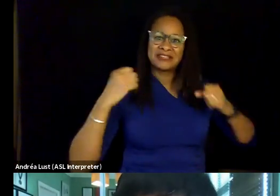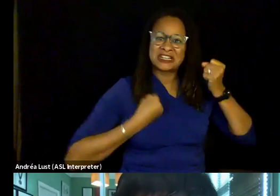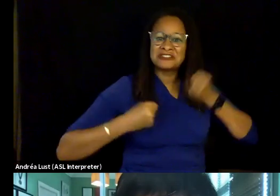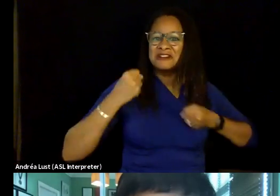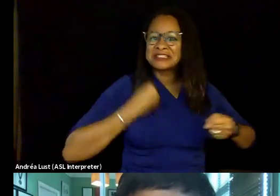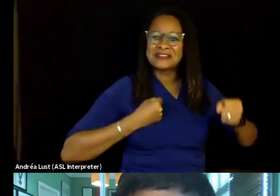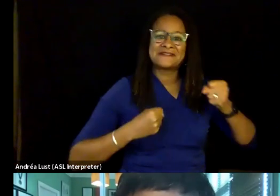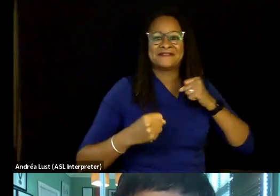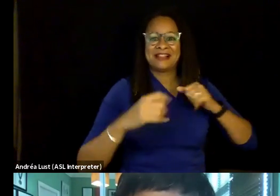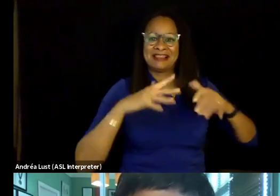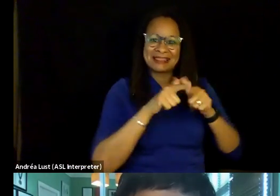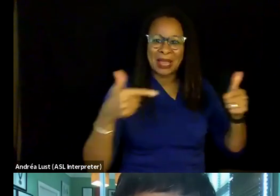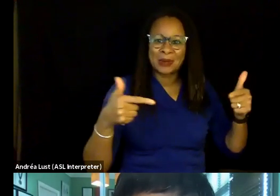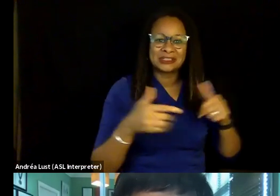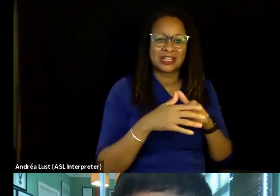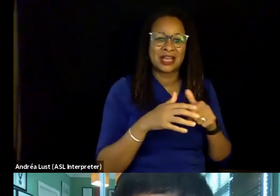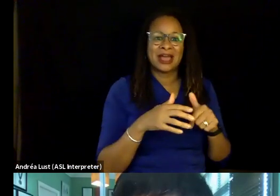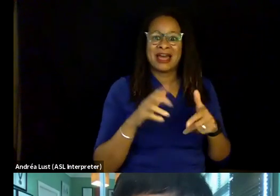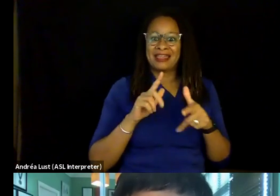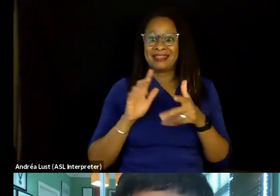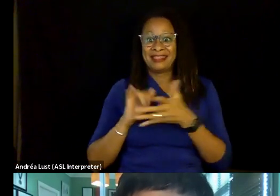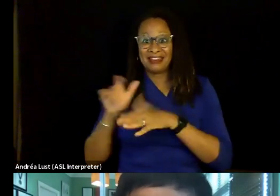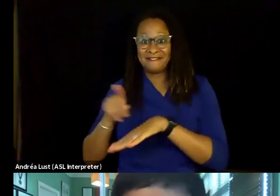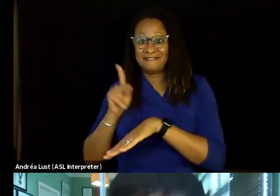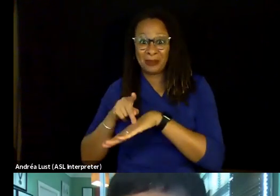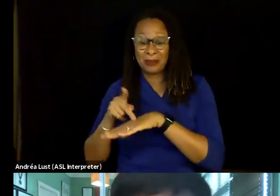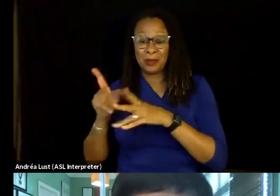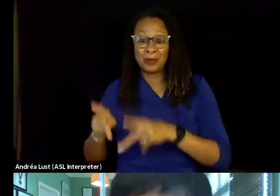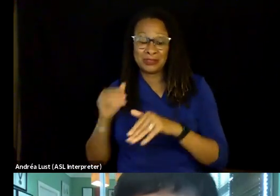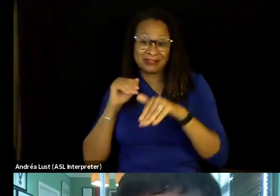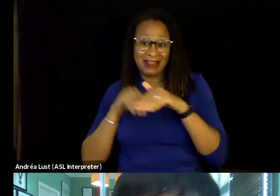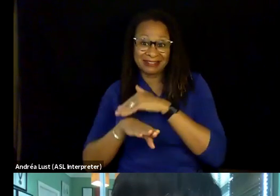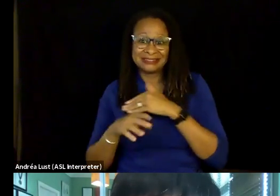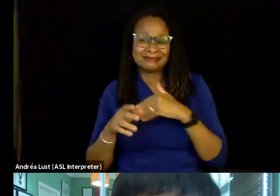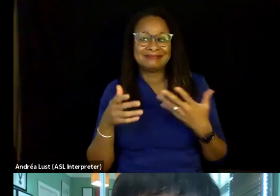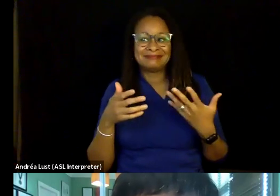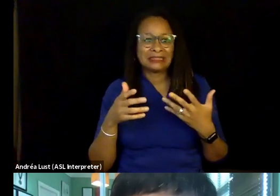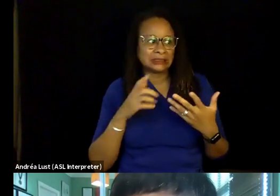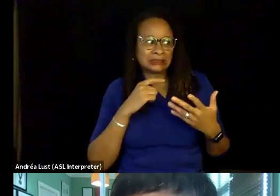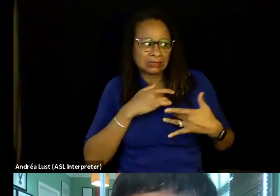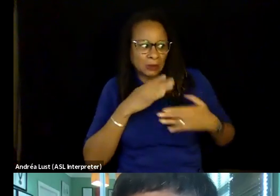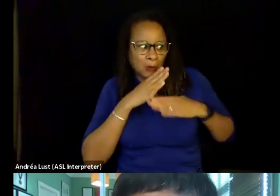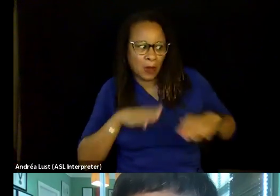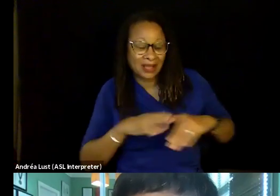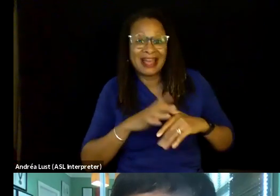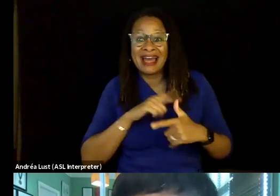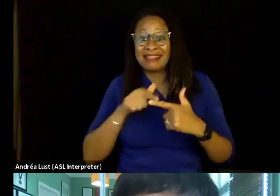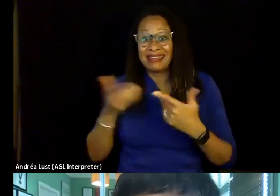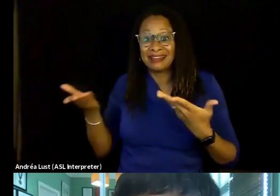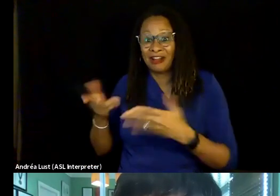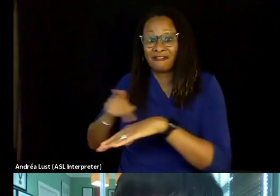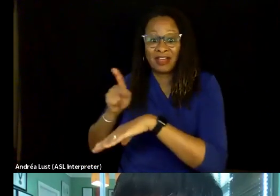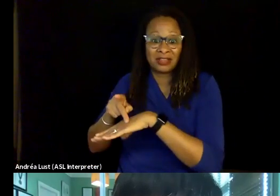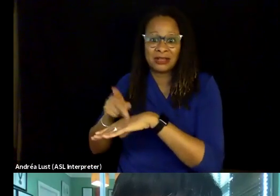aggressive language that a Filipino walking in would kind of like be quiet. And then in the Philippines, you're just